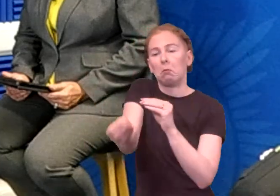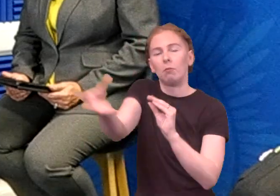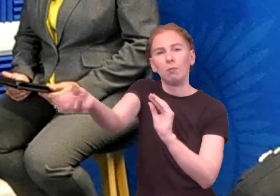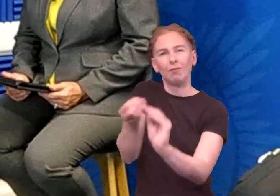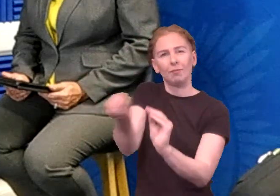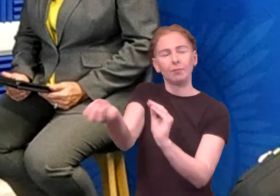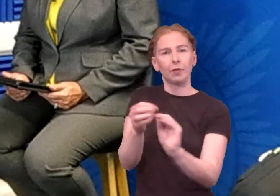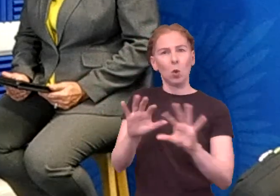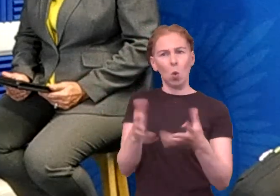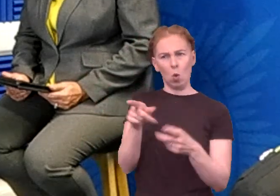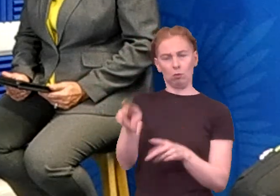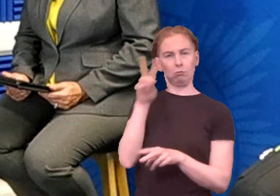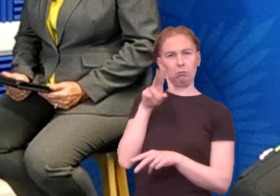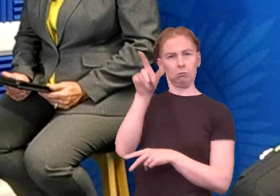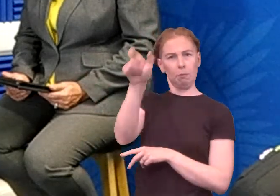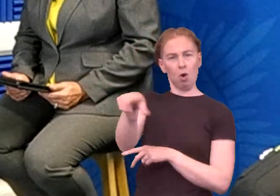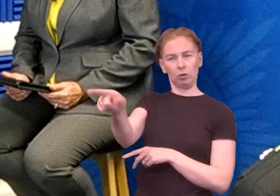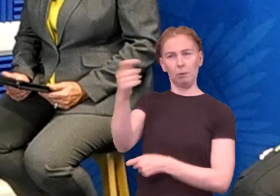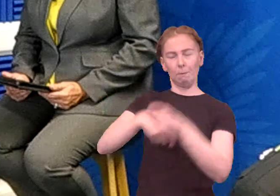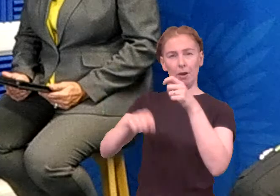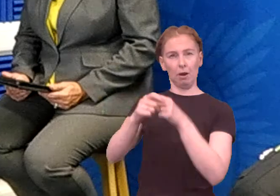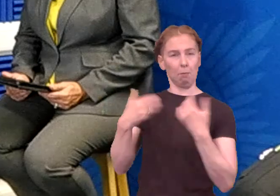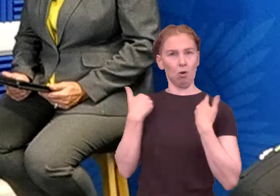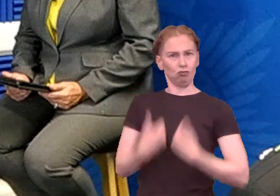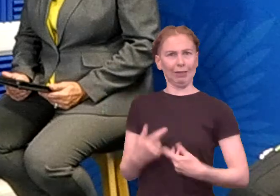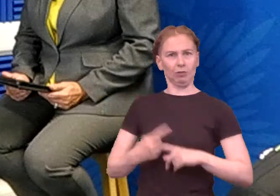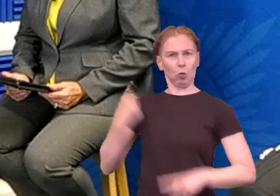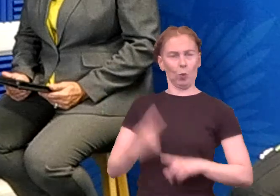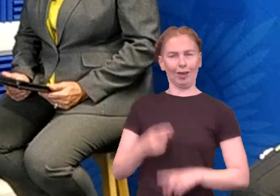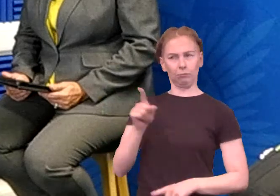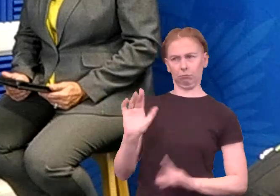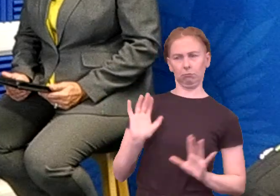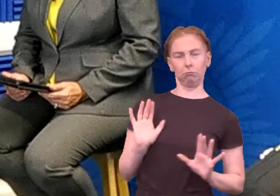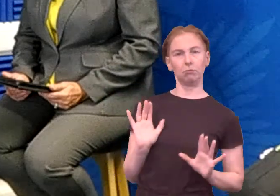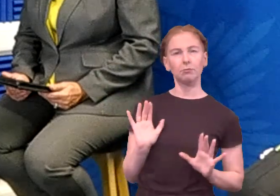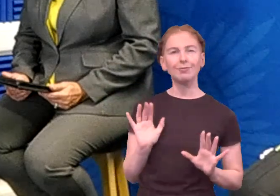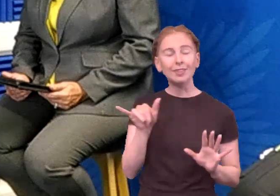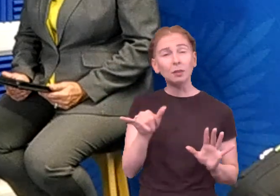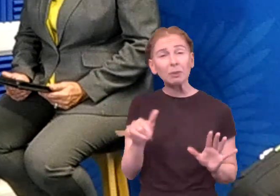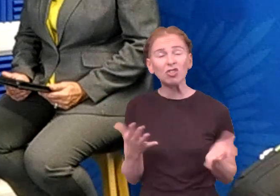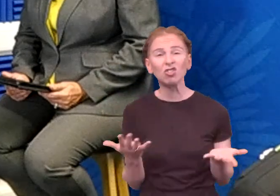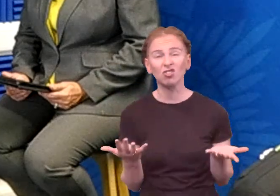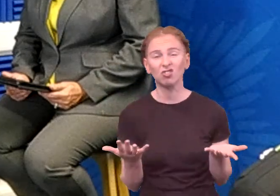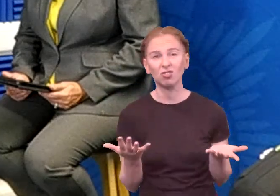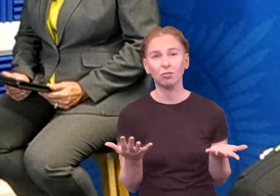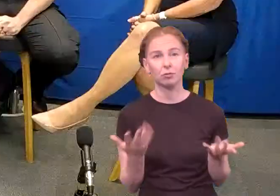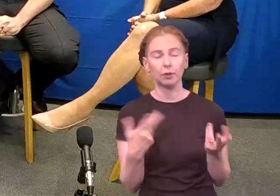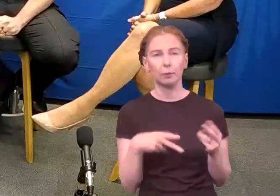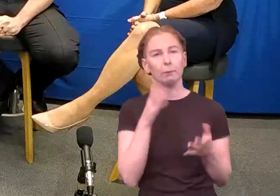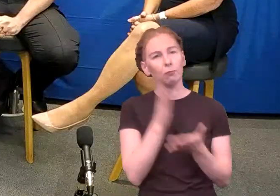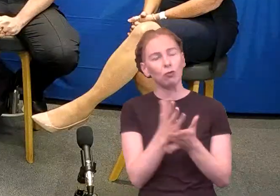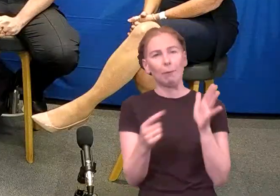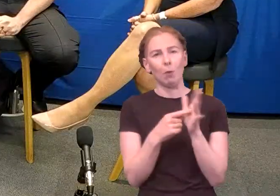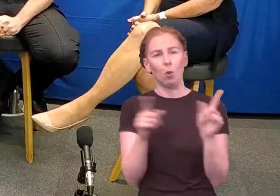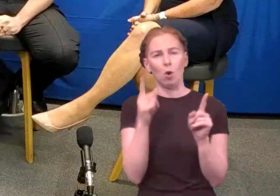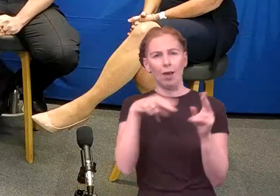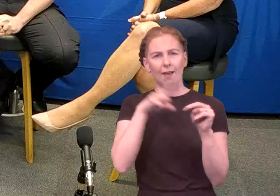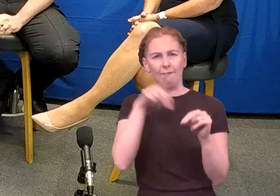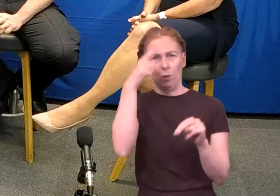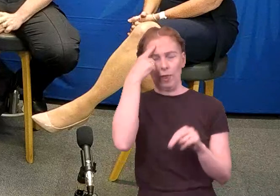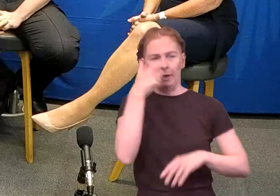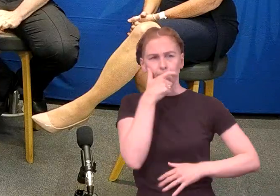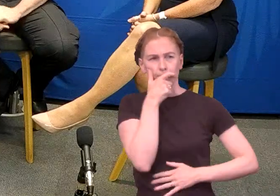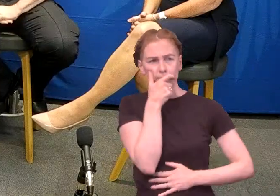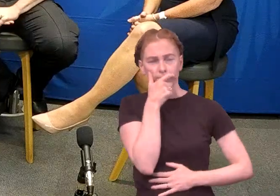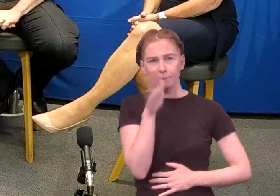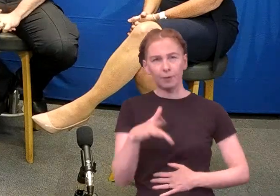a multitude of things. But I think the key thing really is, if it doesn't feel right, report it, because going back to what I said earlier